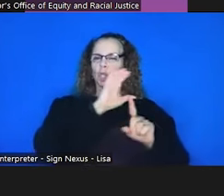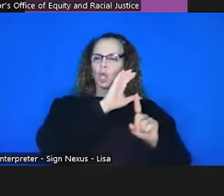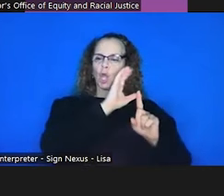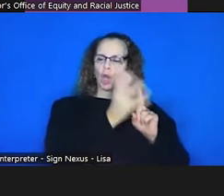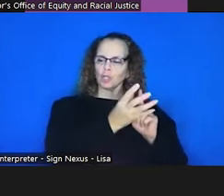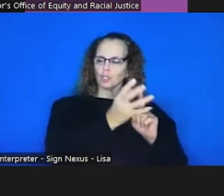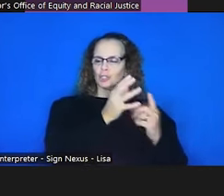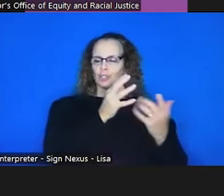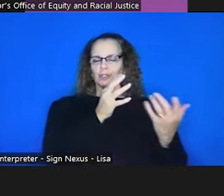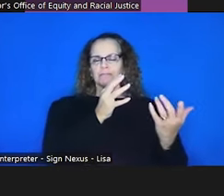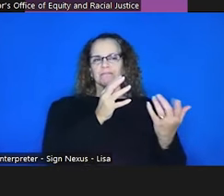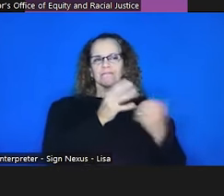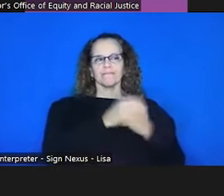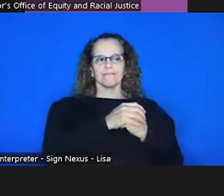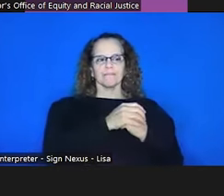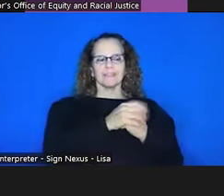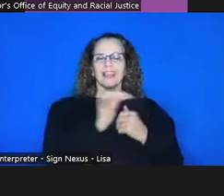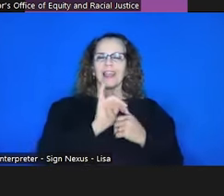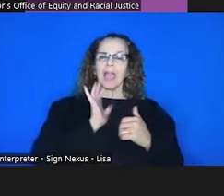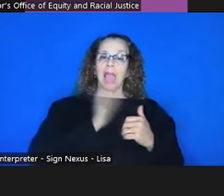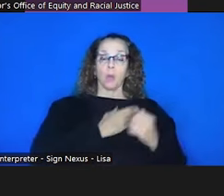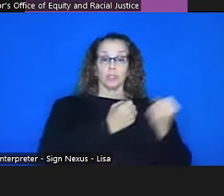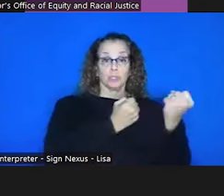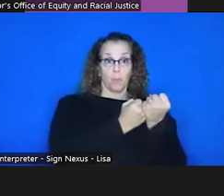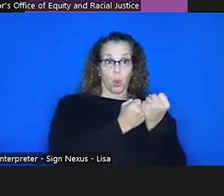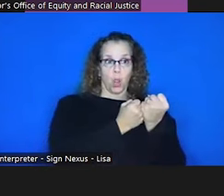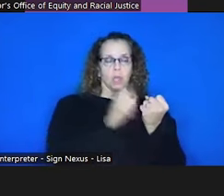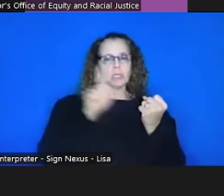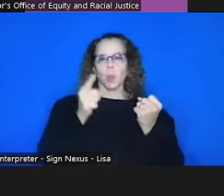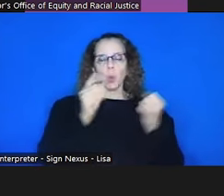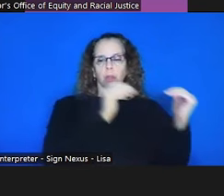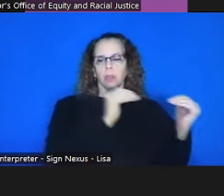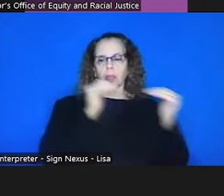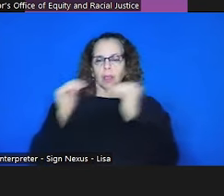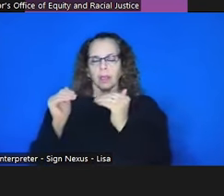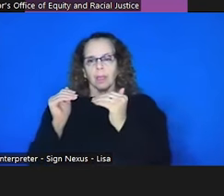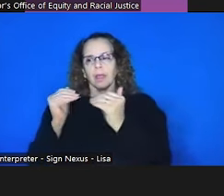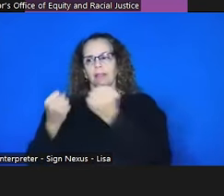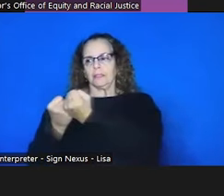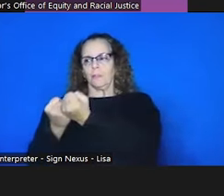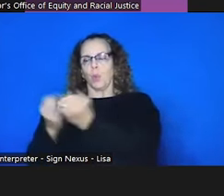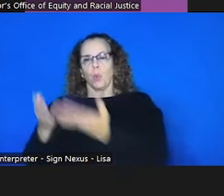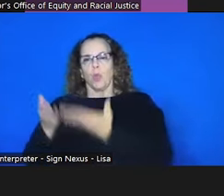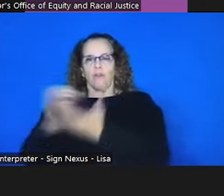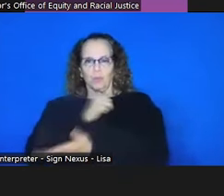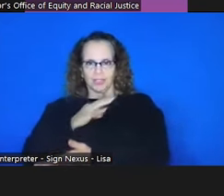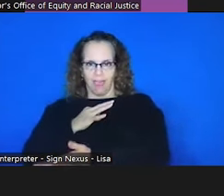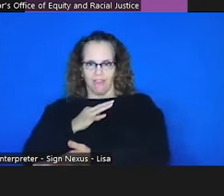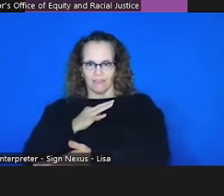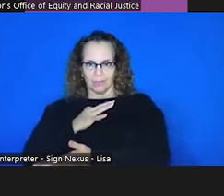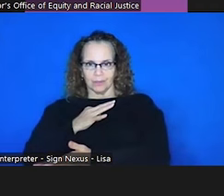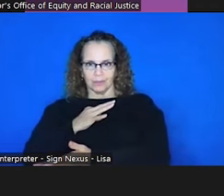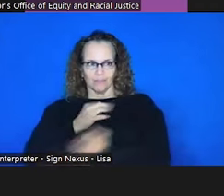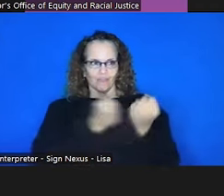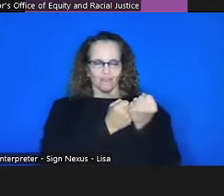as good, our support to our community is only as good as the support that we offer our staff and all of those that are doing the work with us. You